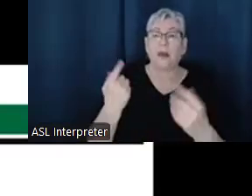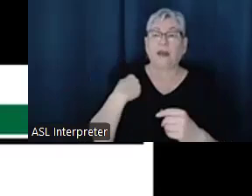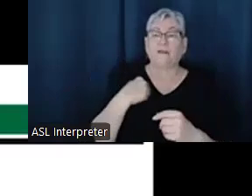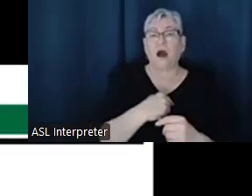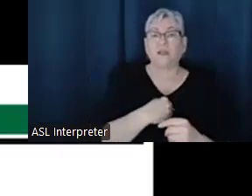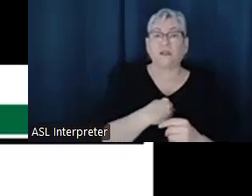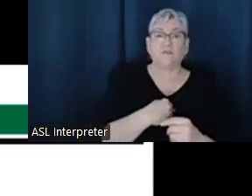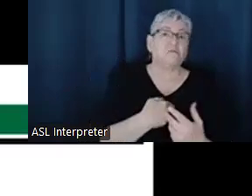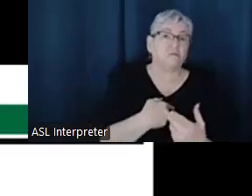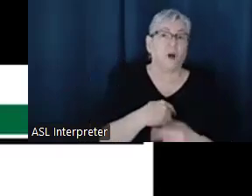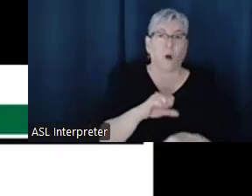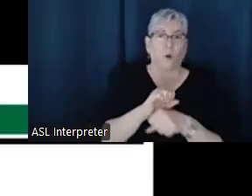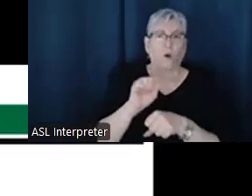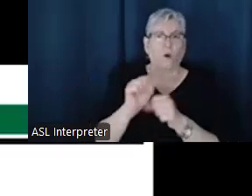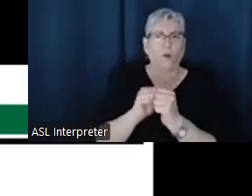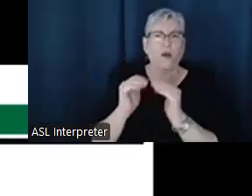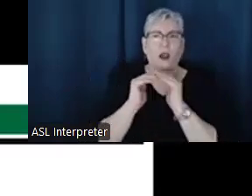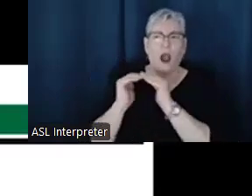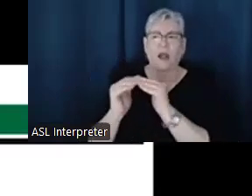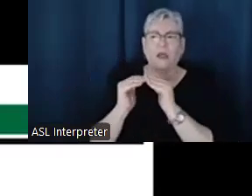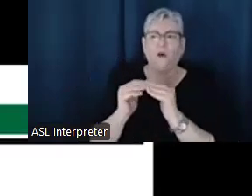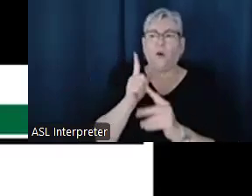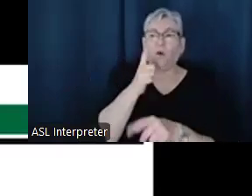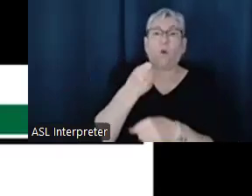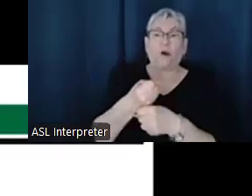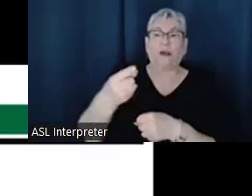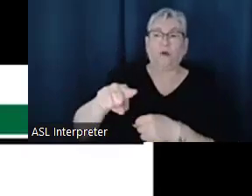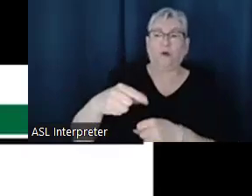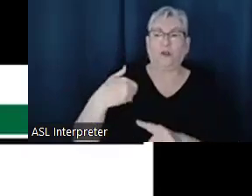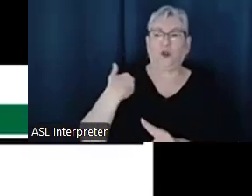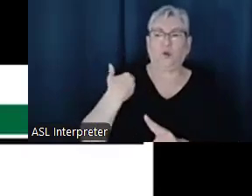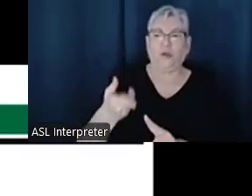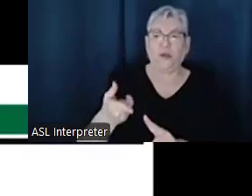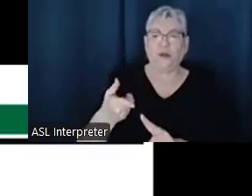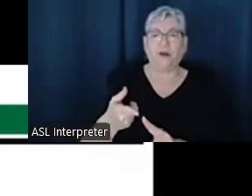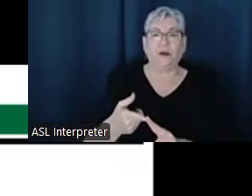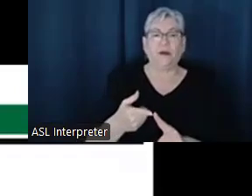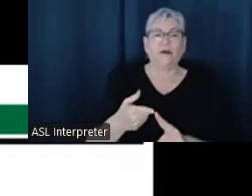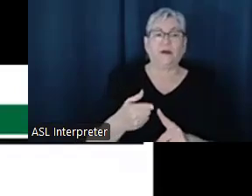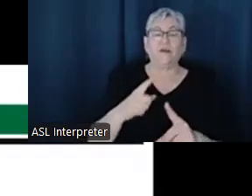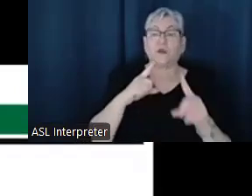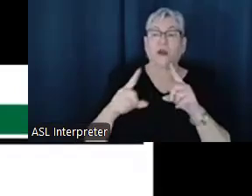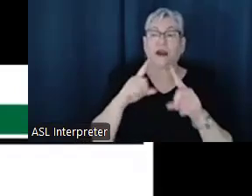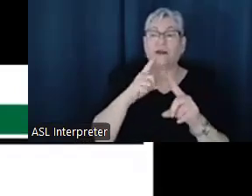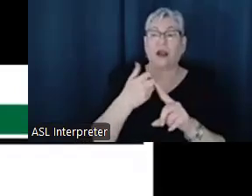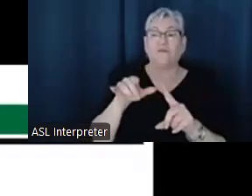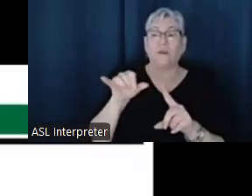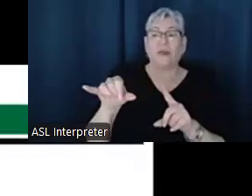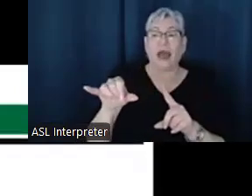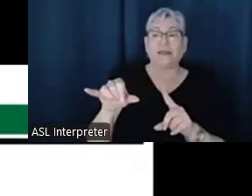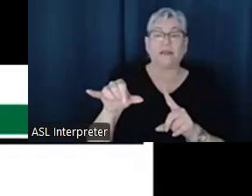with colleagues who are working with youth. So the conversations that come through this are going to be even